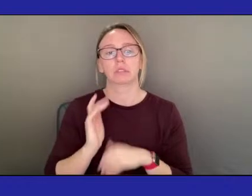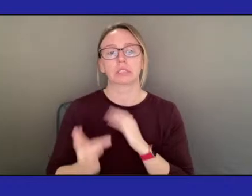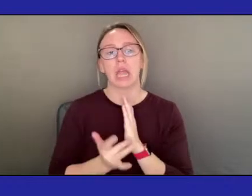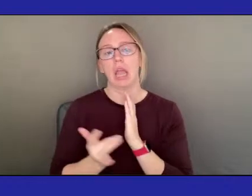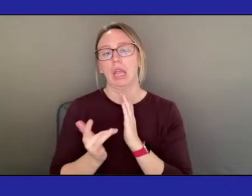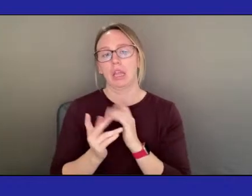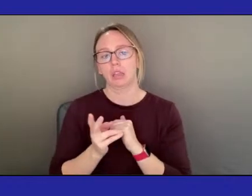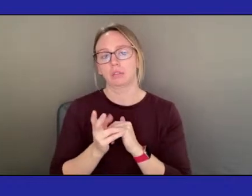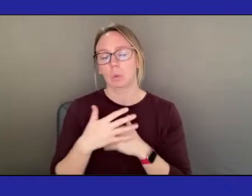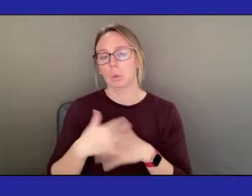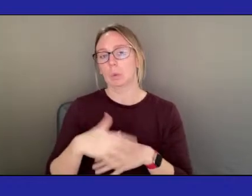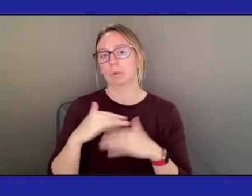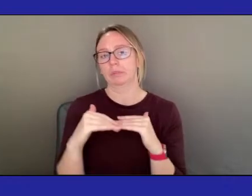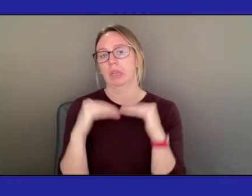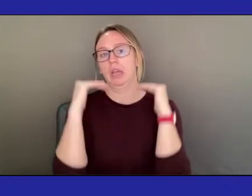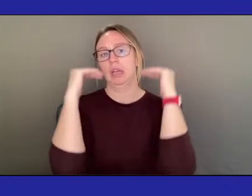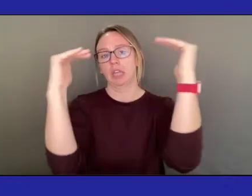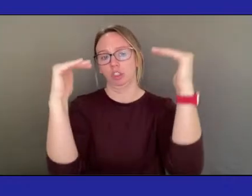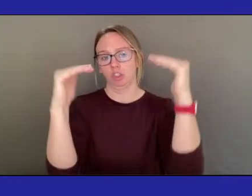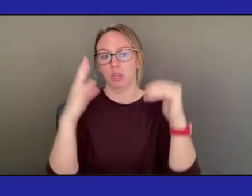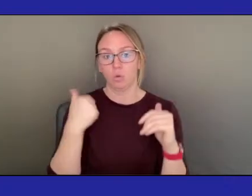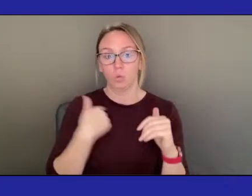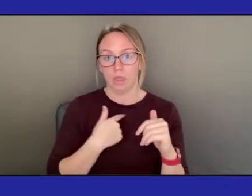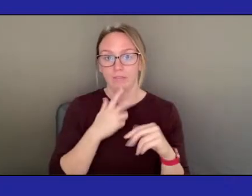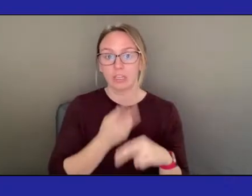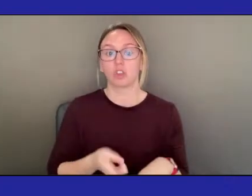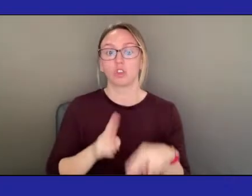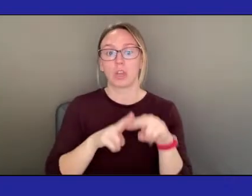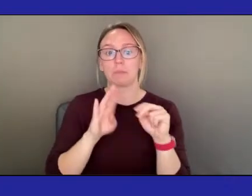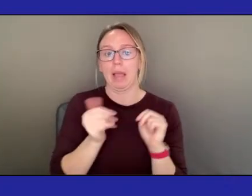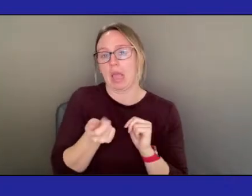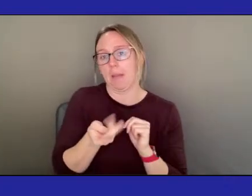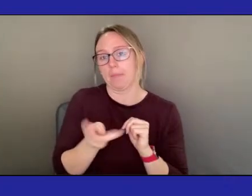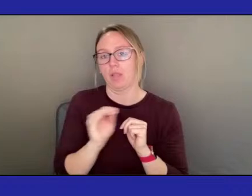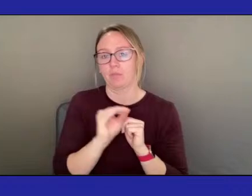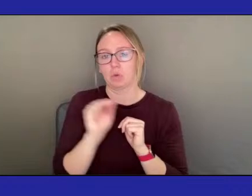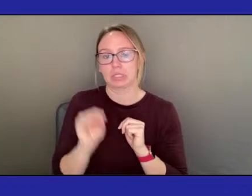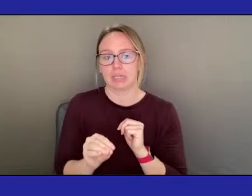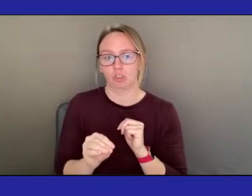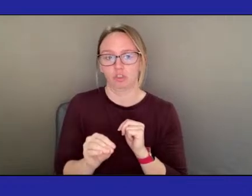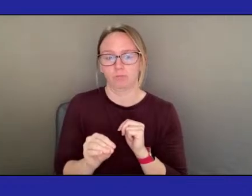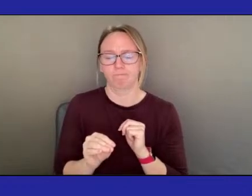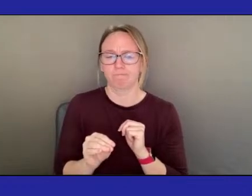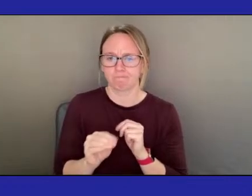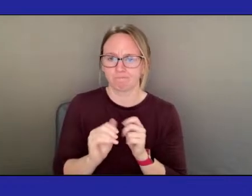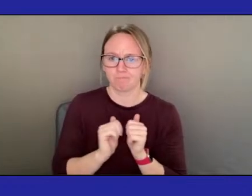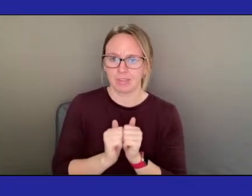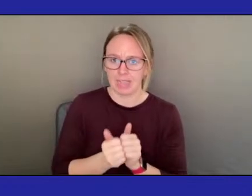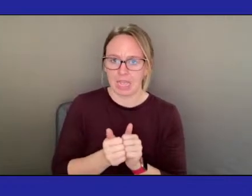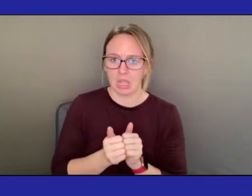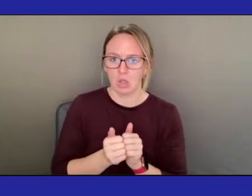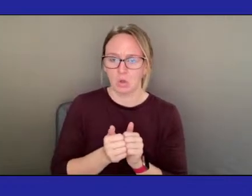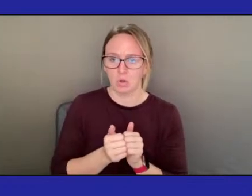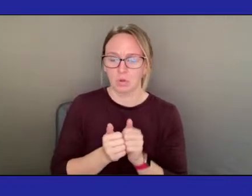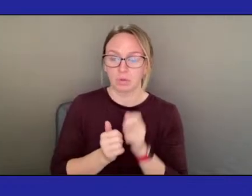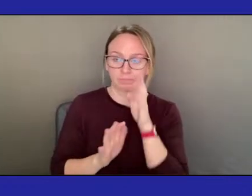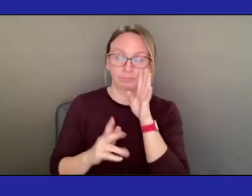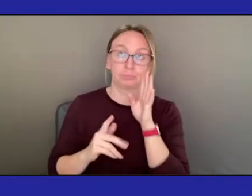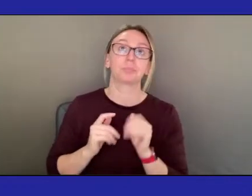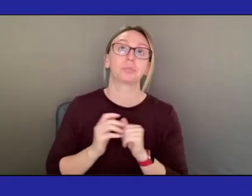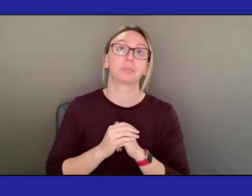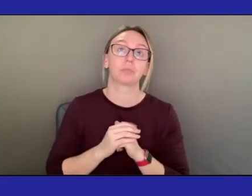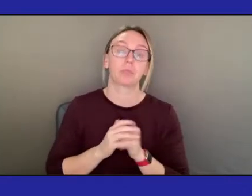And we've been increased by a couple of percentage points. How does that balance out? First of all, is it a